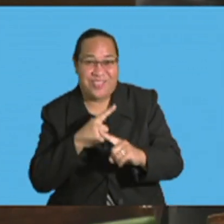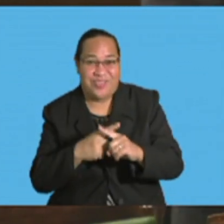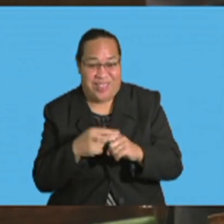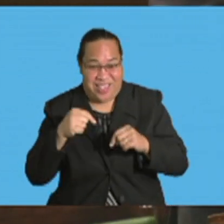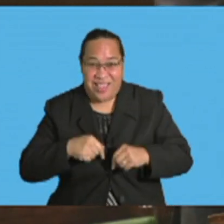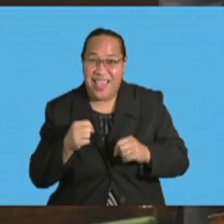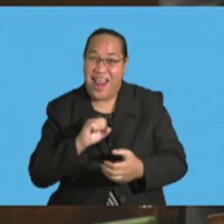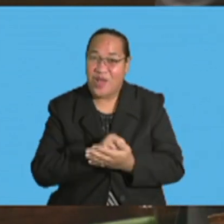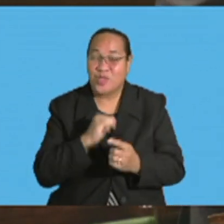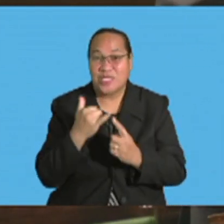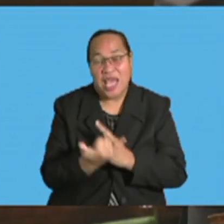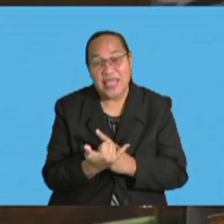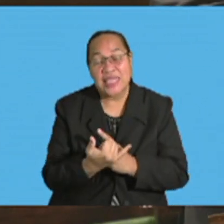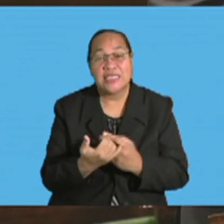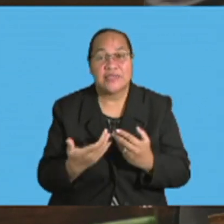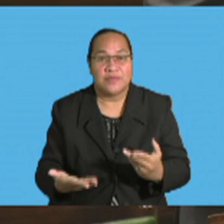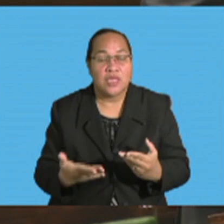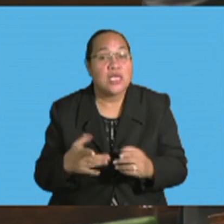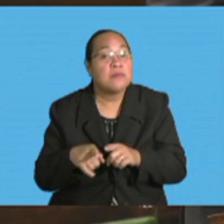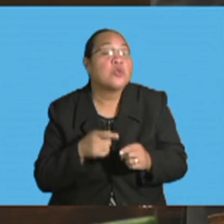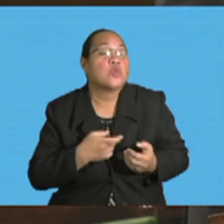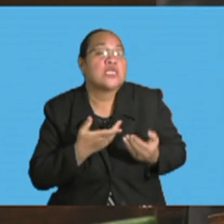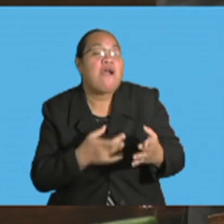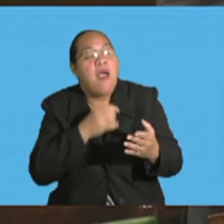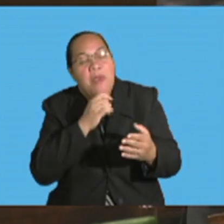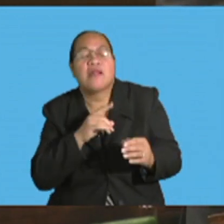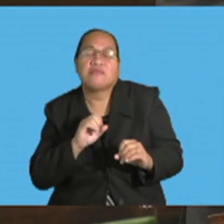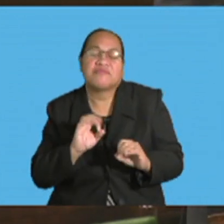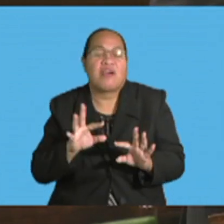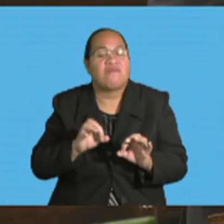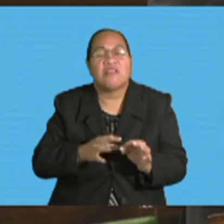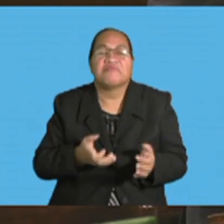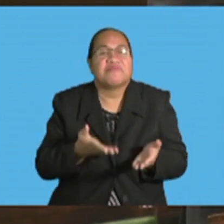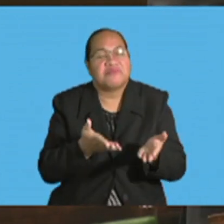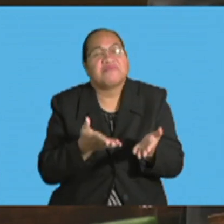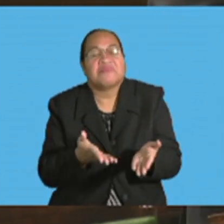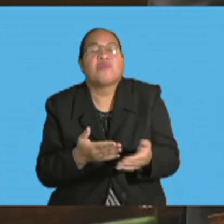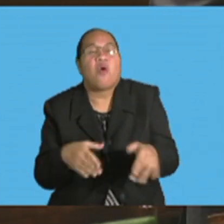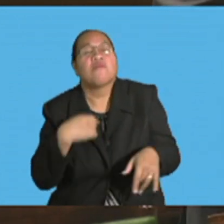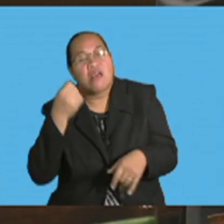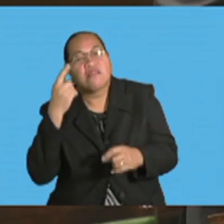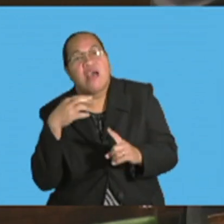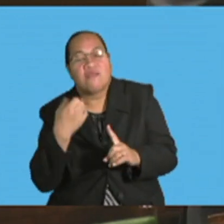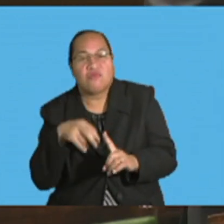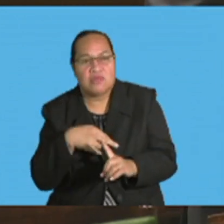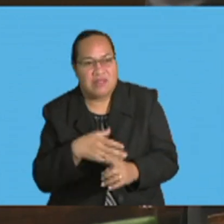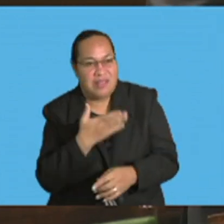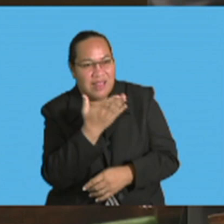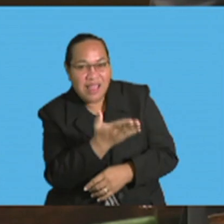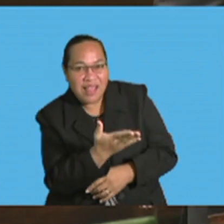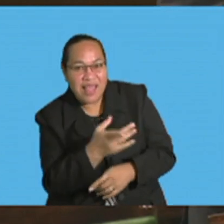society, Honorable Speaker, we give those men an excuse for these actions. It is people like